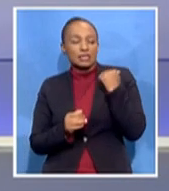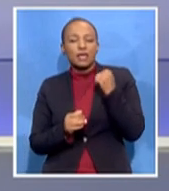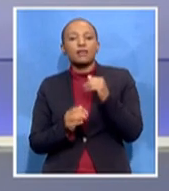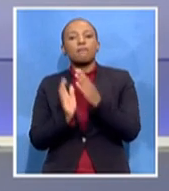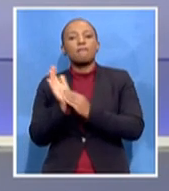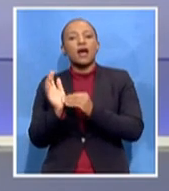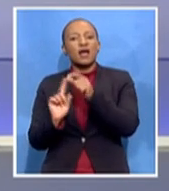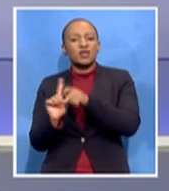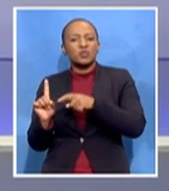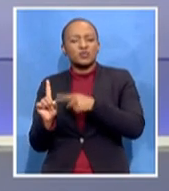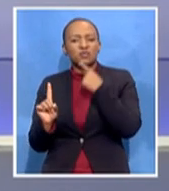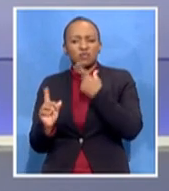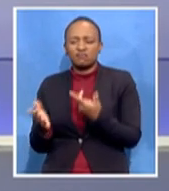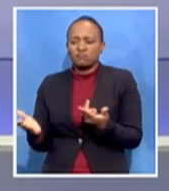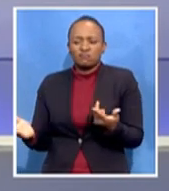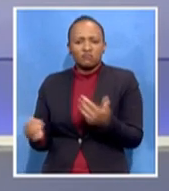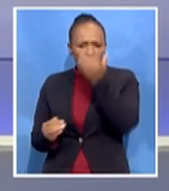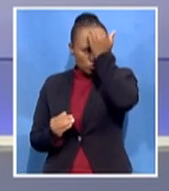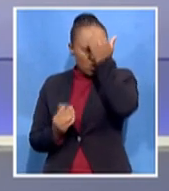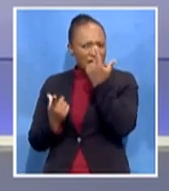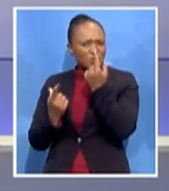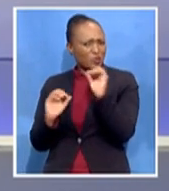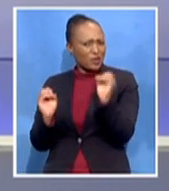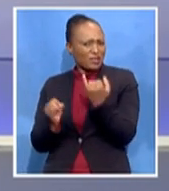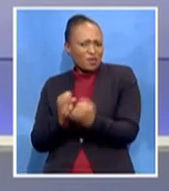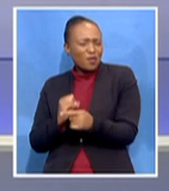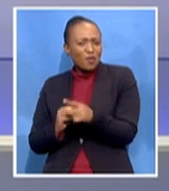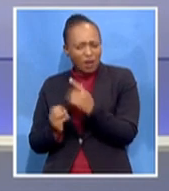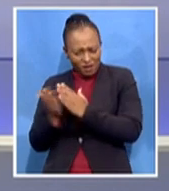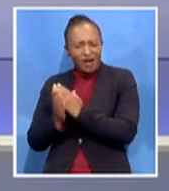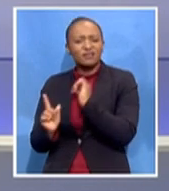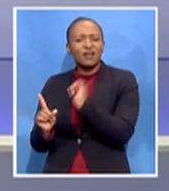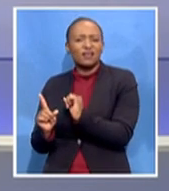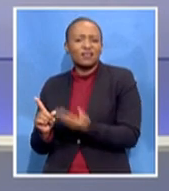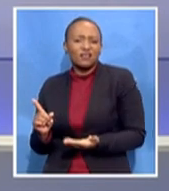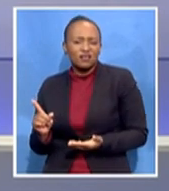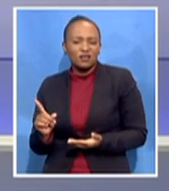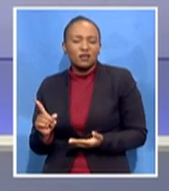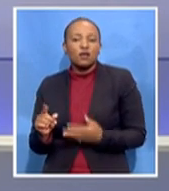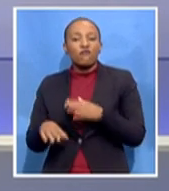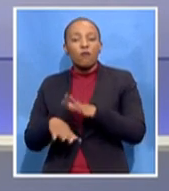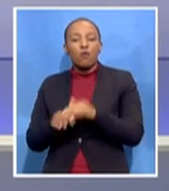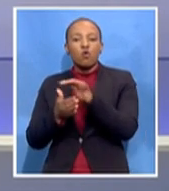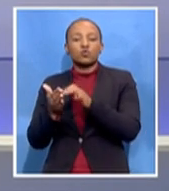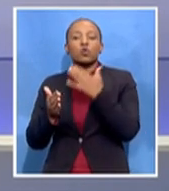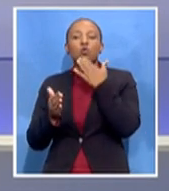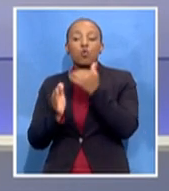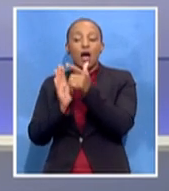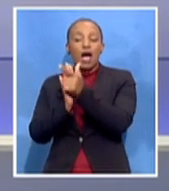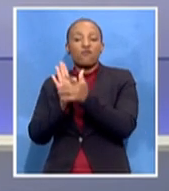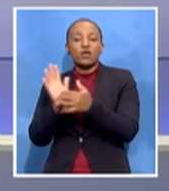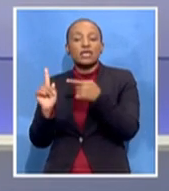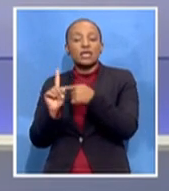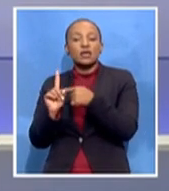wrong and is within his rights. For more on the story, we're joined by Advocate Paul Hoffman from Accountability Now, an